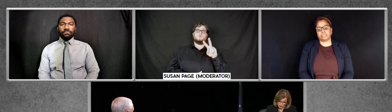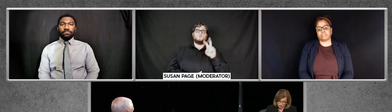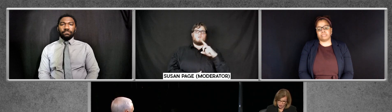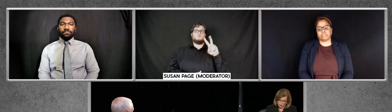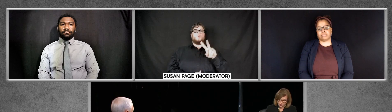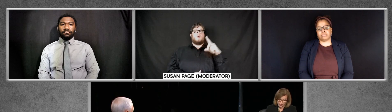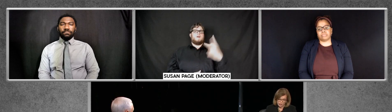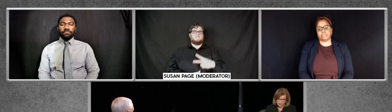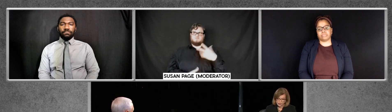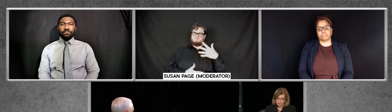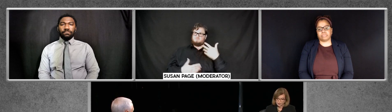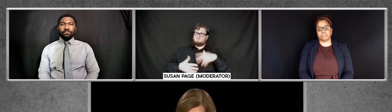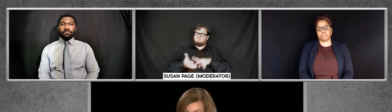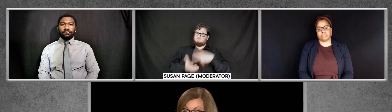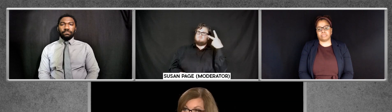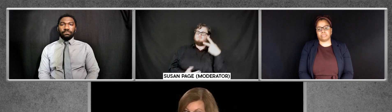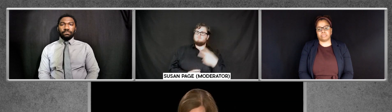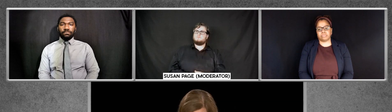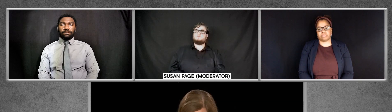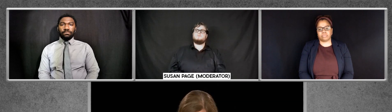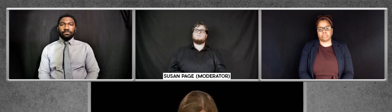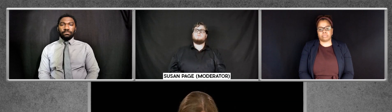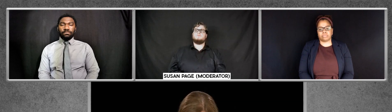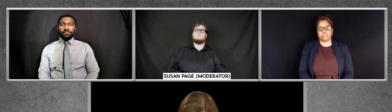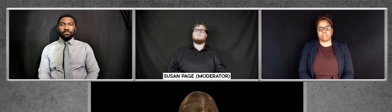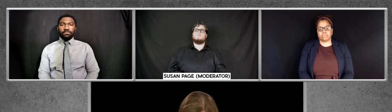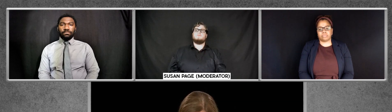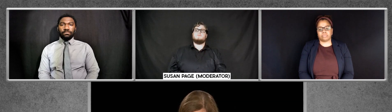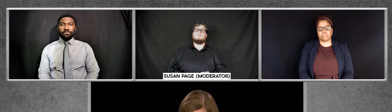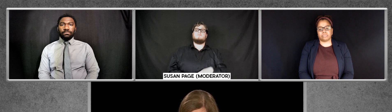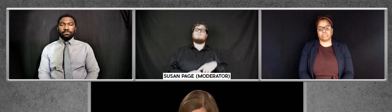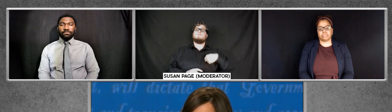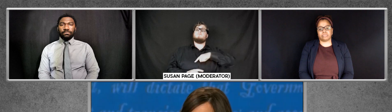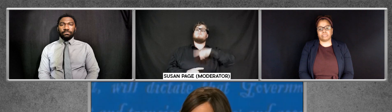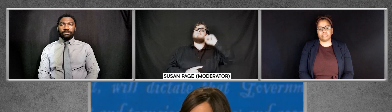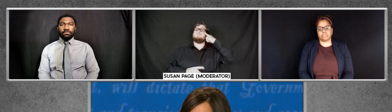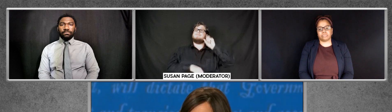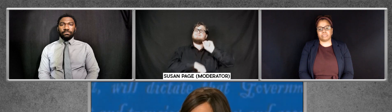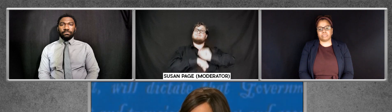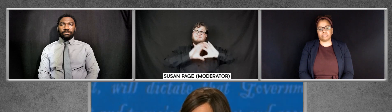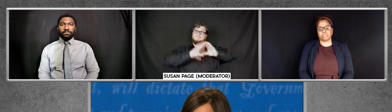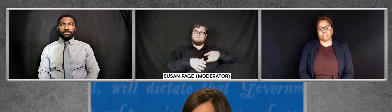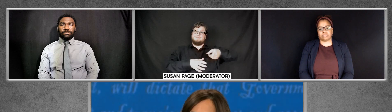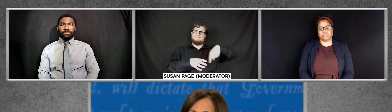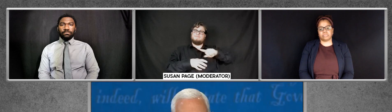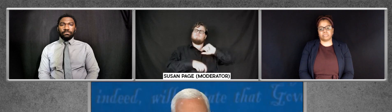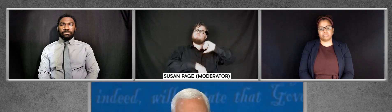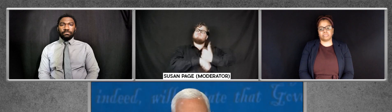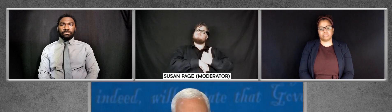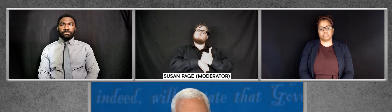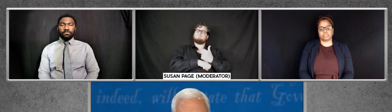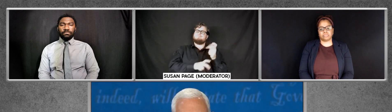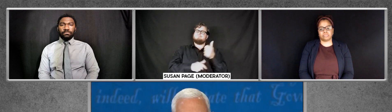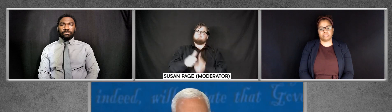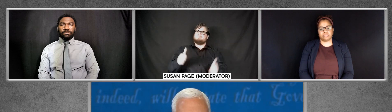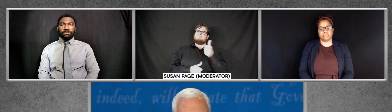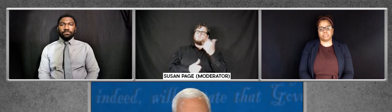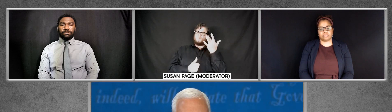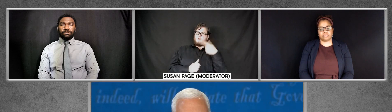door. You head the administration's coronavirus task force. Why is the U.S. death toll as a percentage